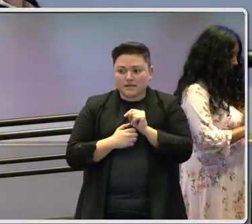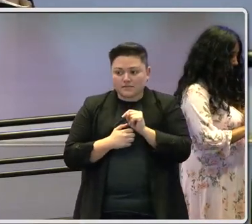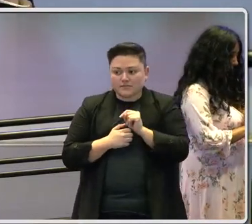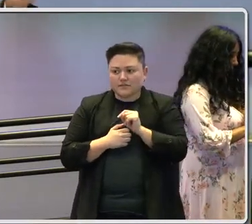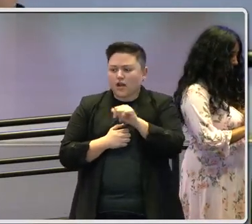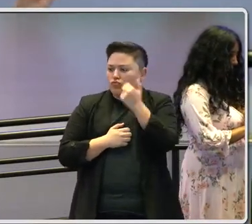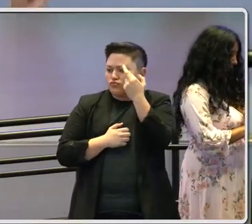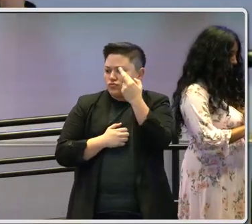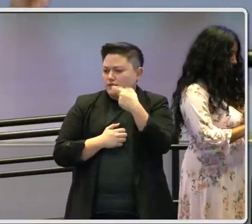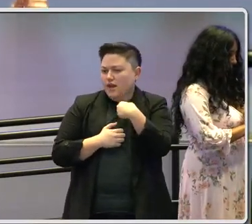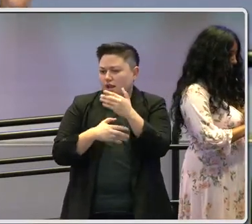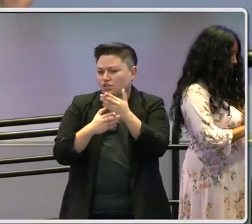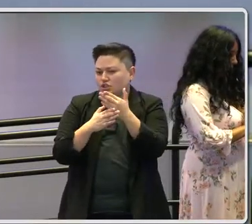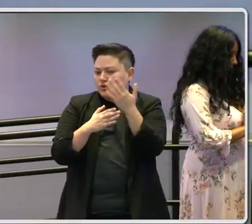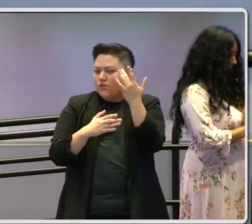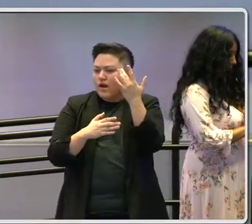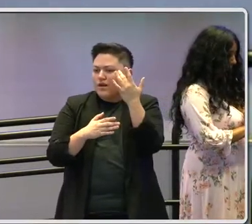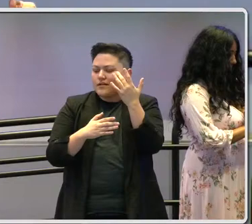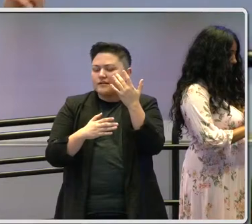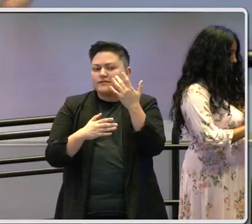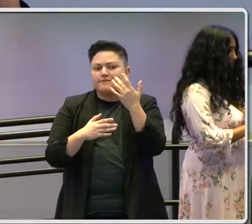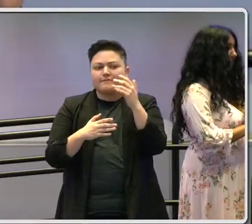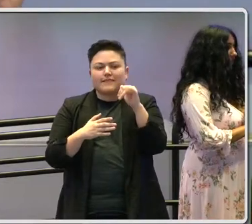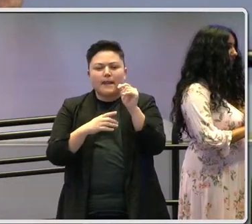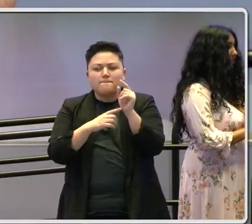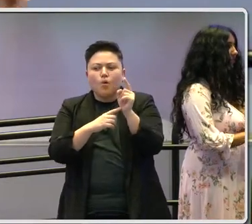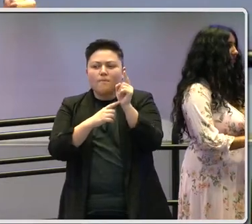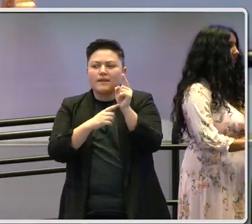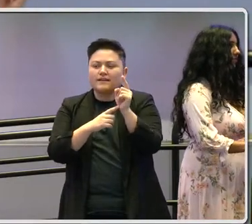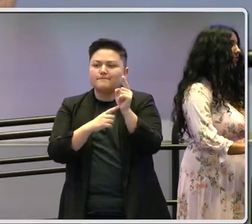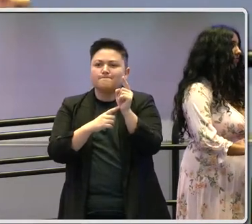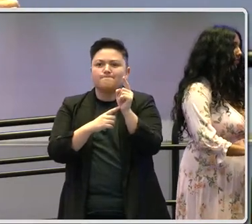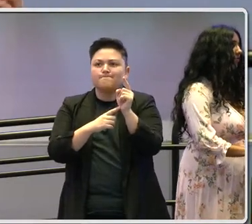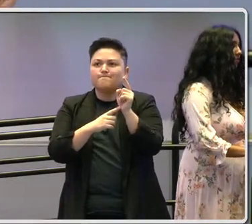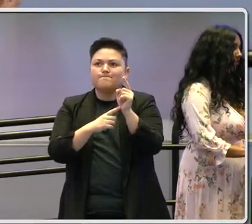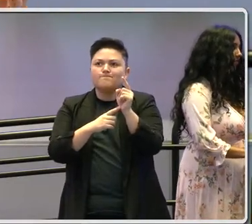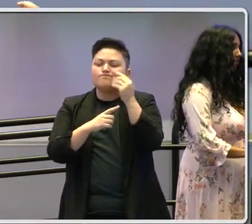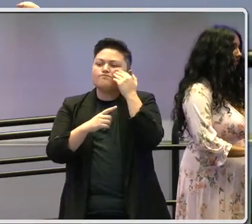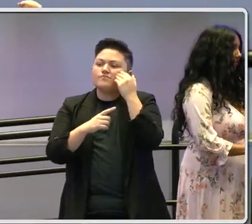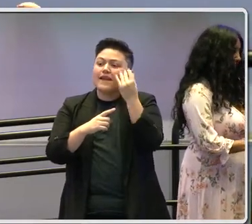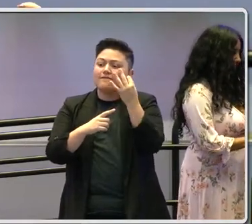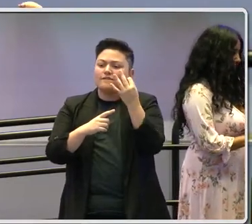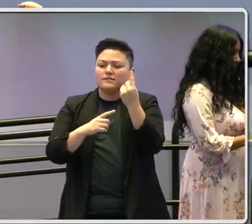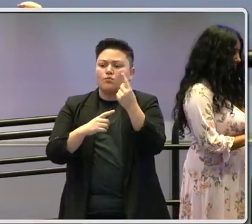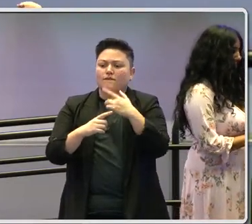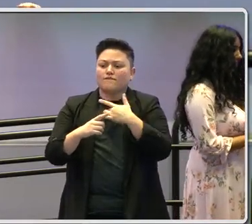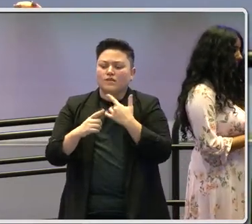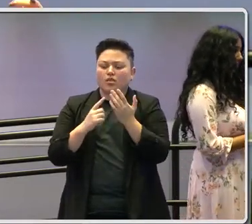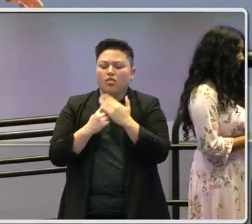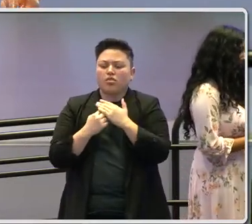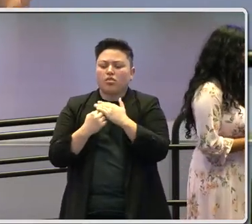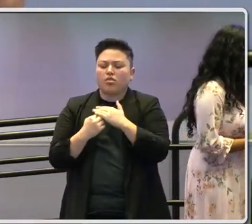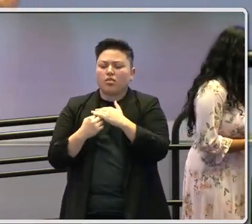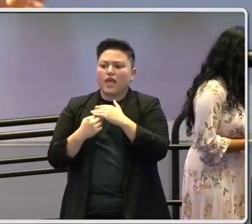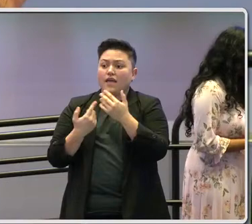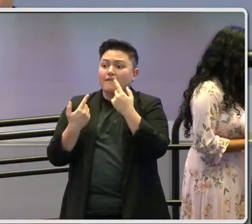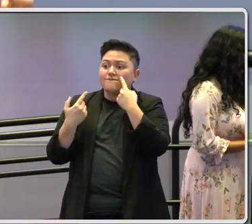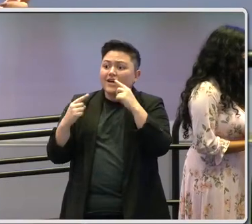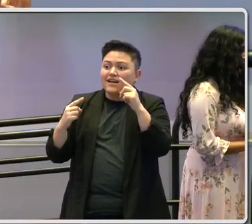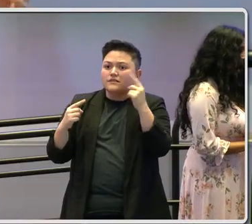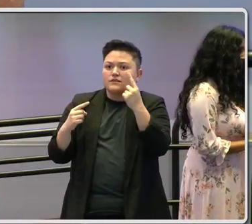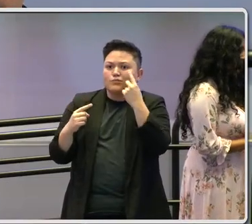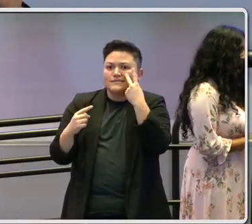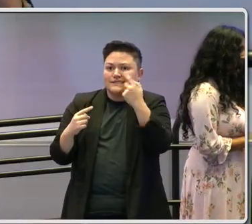because I love that moment when someone feels genuinely seen, because at